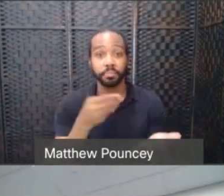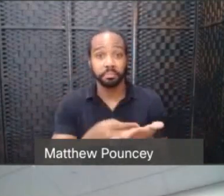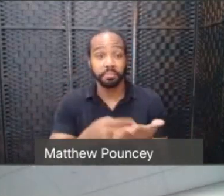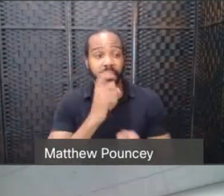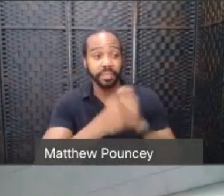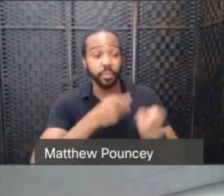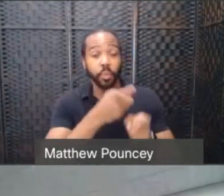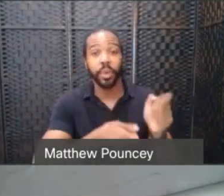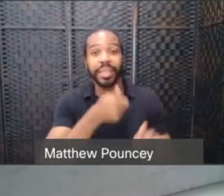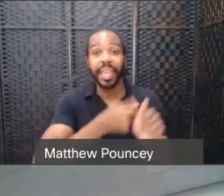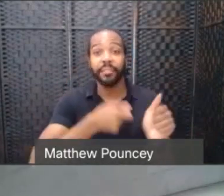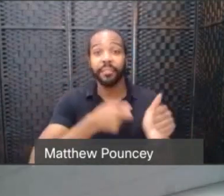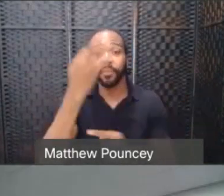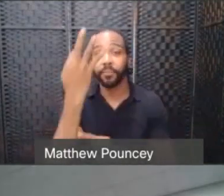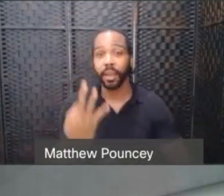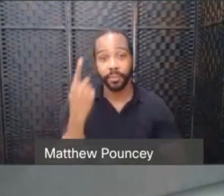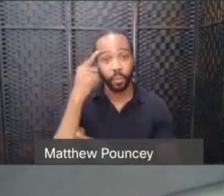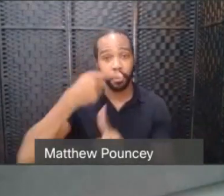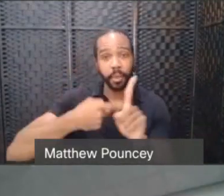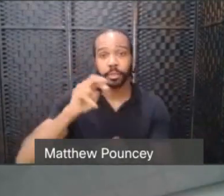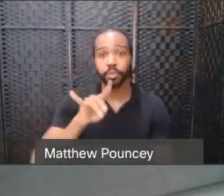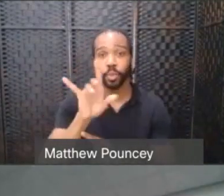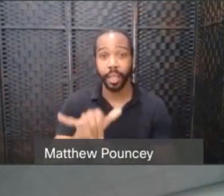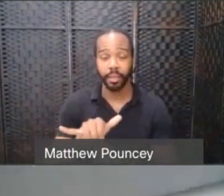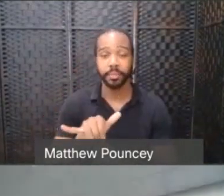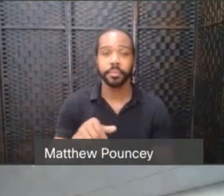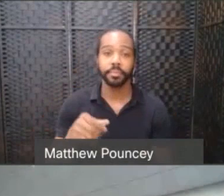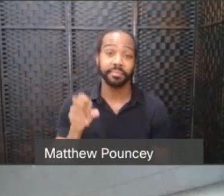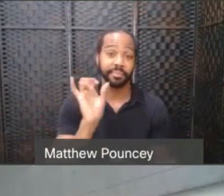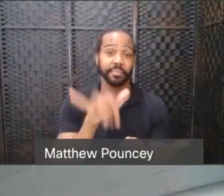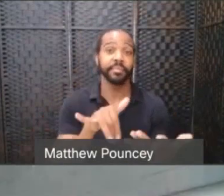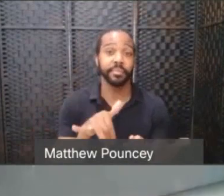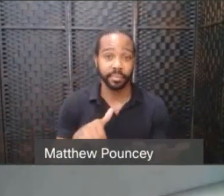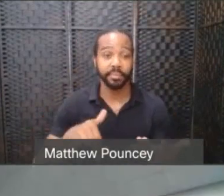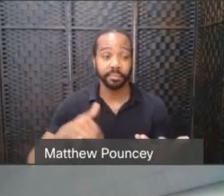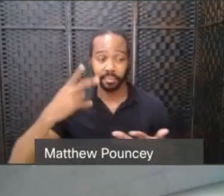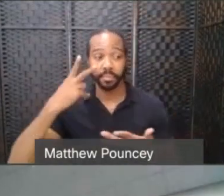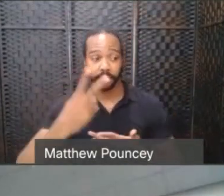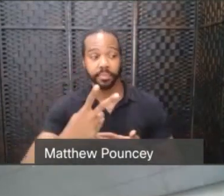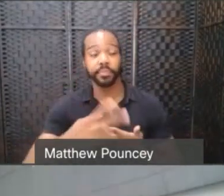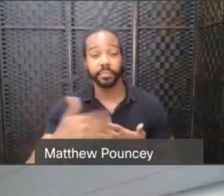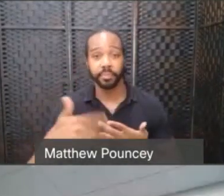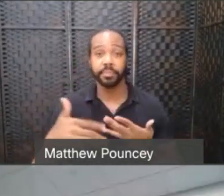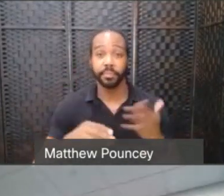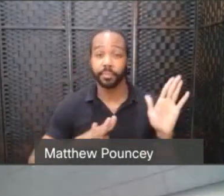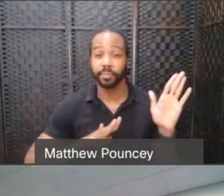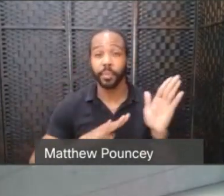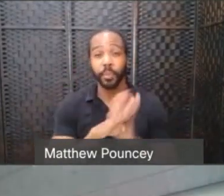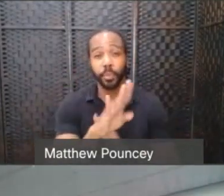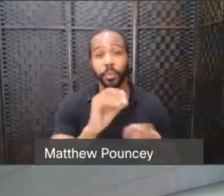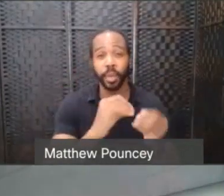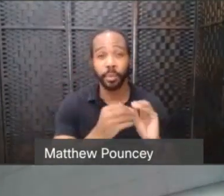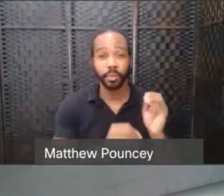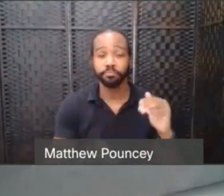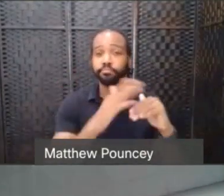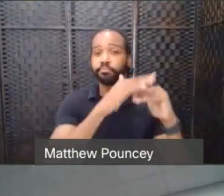July, in addition to that as well. So we've had a pretty tremendous spike in our numbers. I think I told